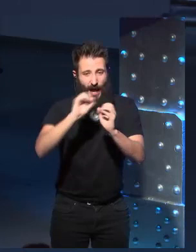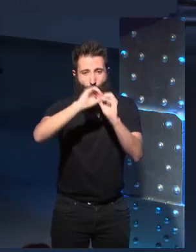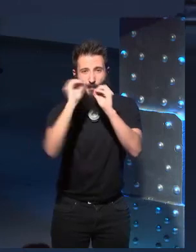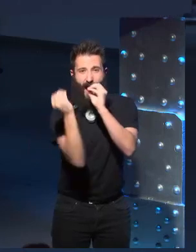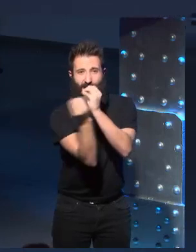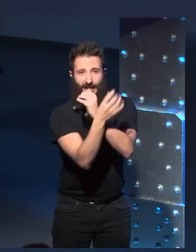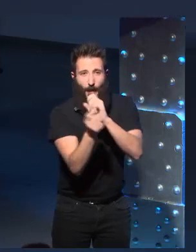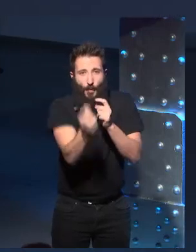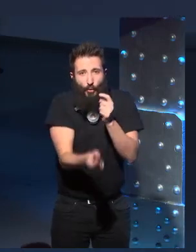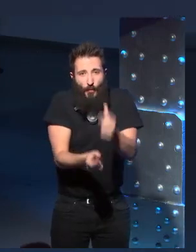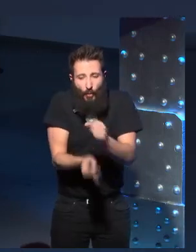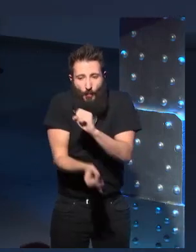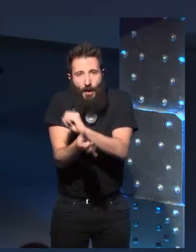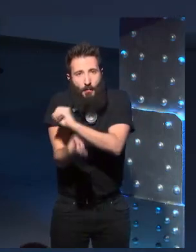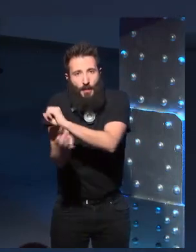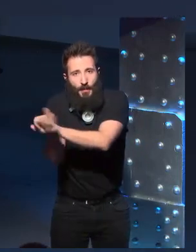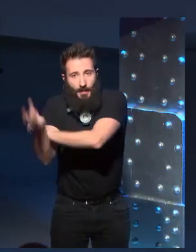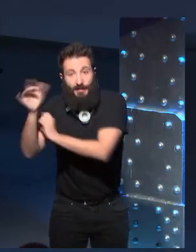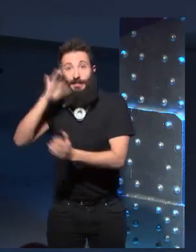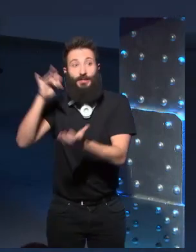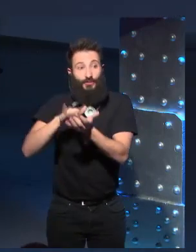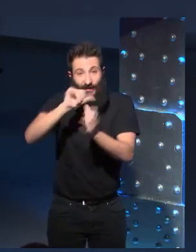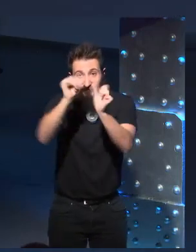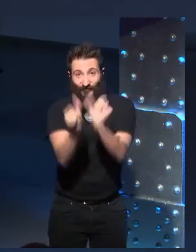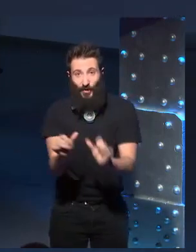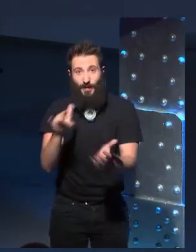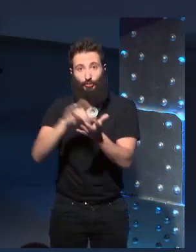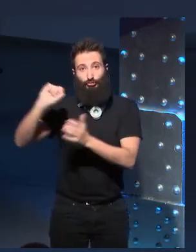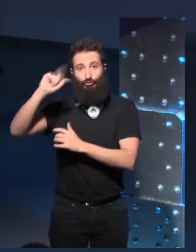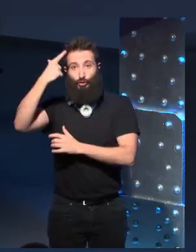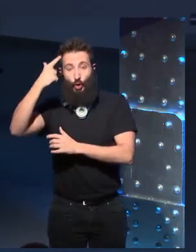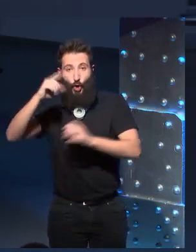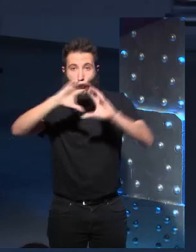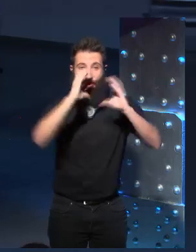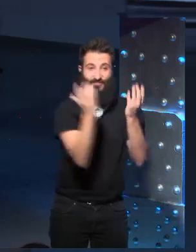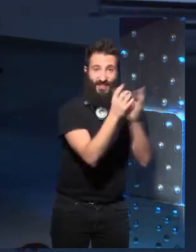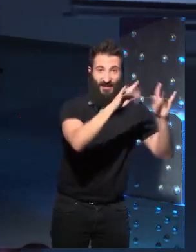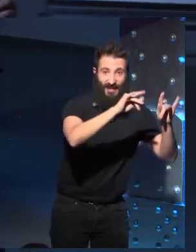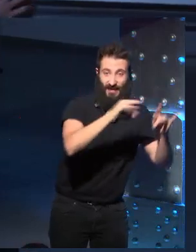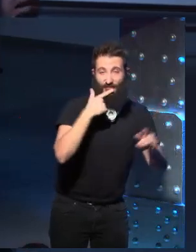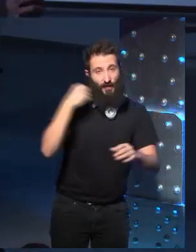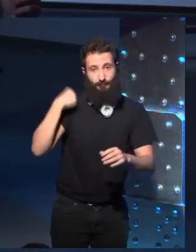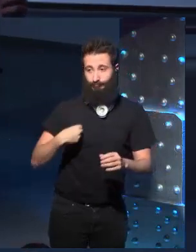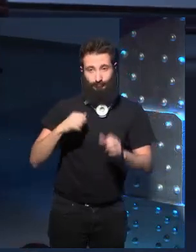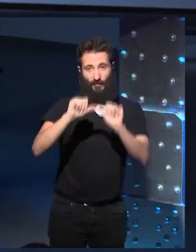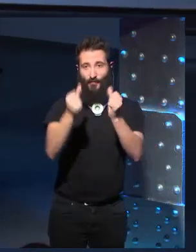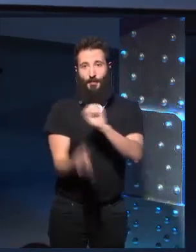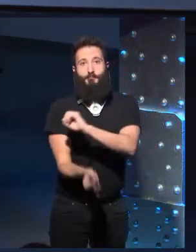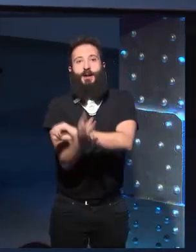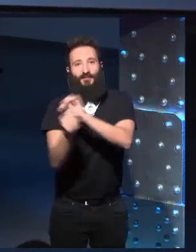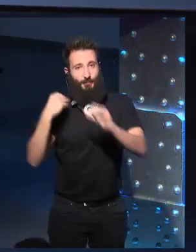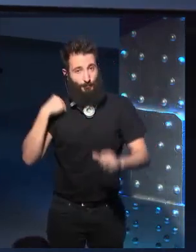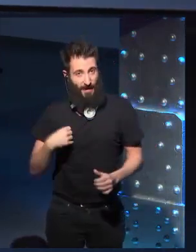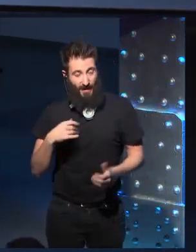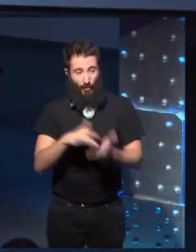now. This is how the Sun, the Earth, and all the other planets were formed. Now, to just give you another idea